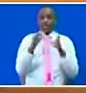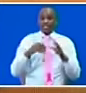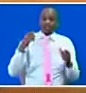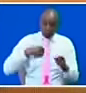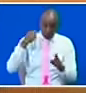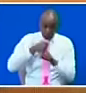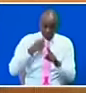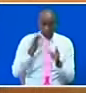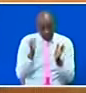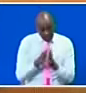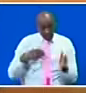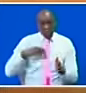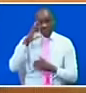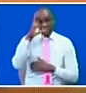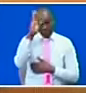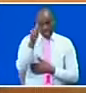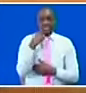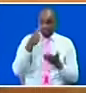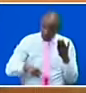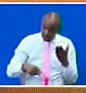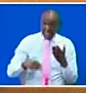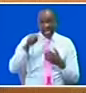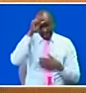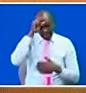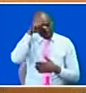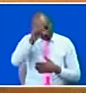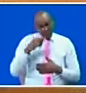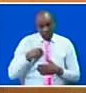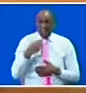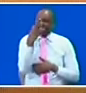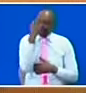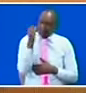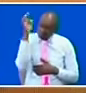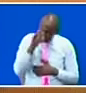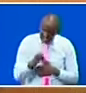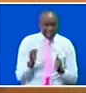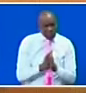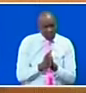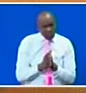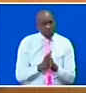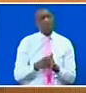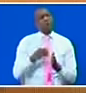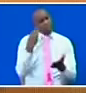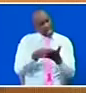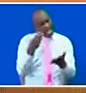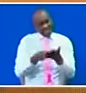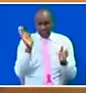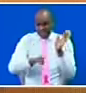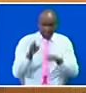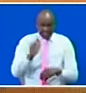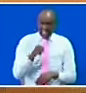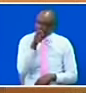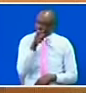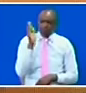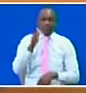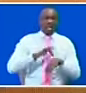wateja CDA kimekashifu hatua ya serikali ya kuweka 35% ya ushuru kwa michezo ya bahati nasibu kikisema kwamba